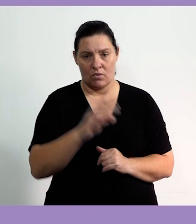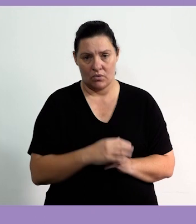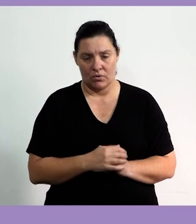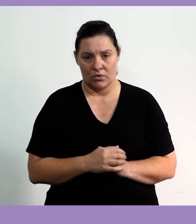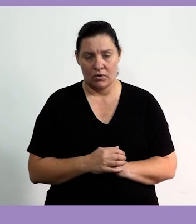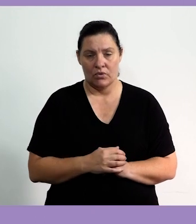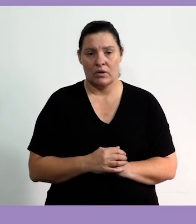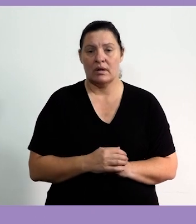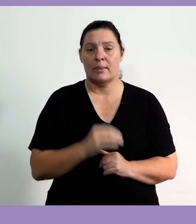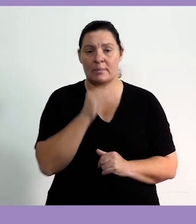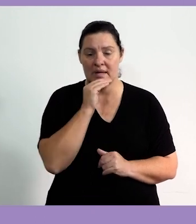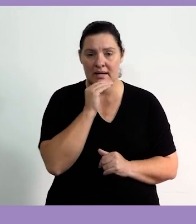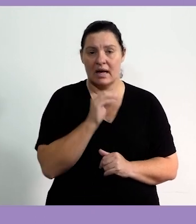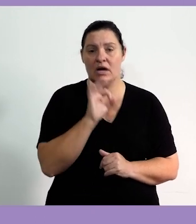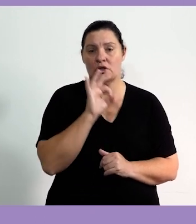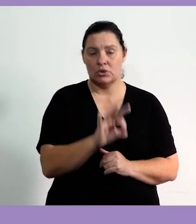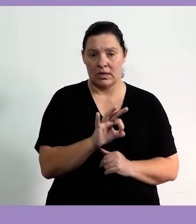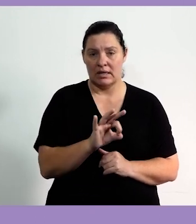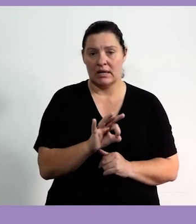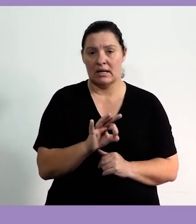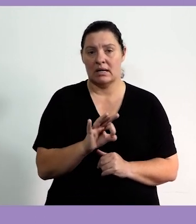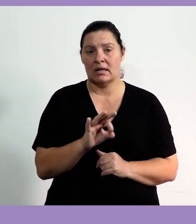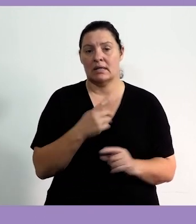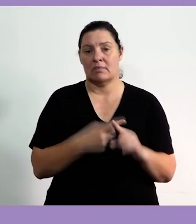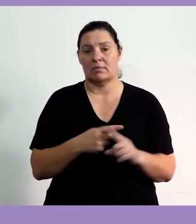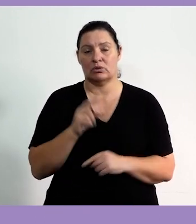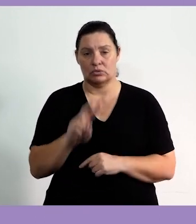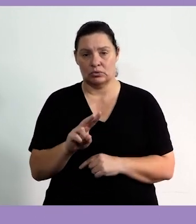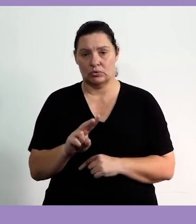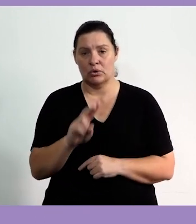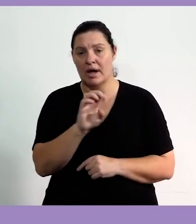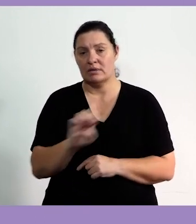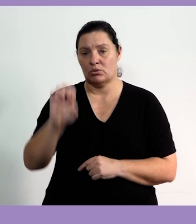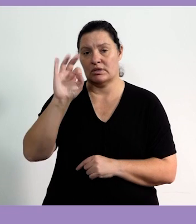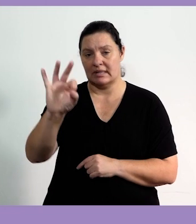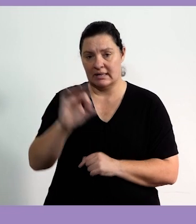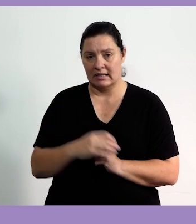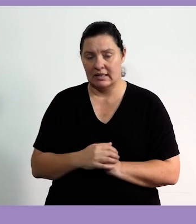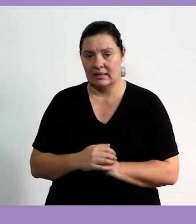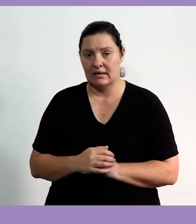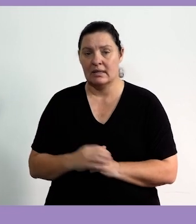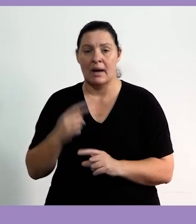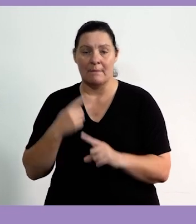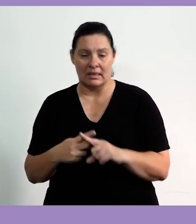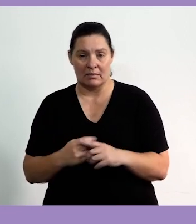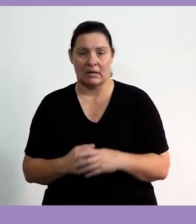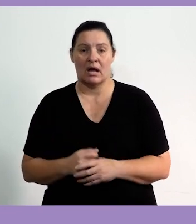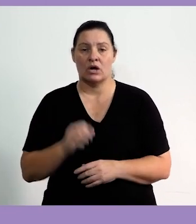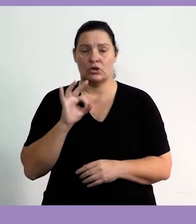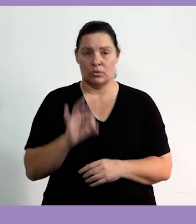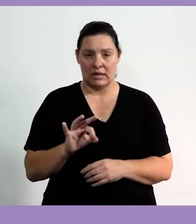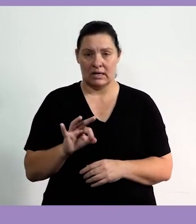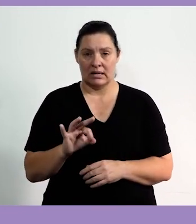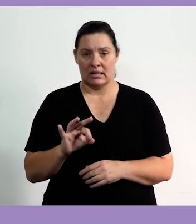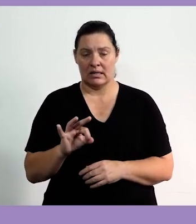to the exponent 14, and that is 3 multiplied by 2 raised to the exponent 3